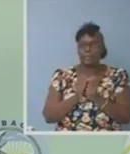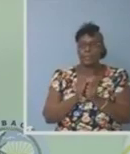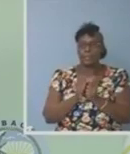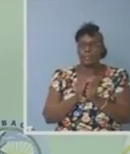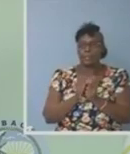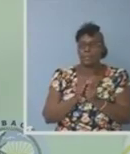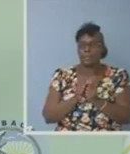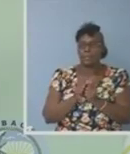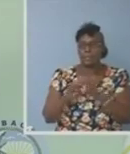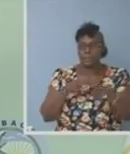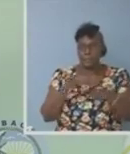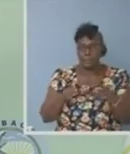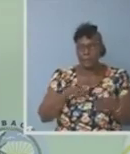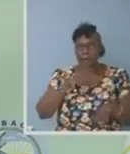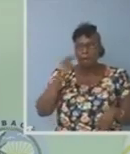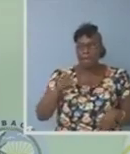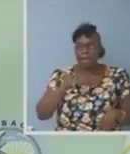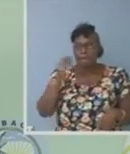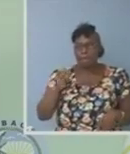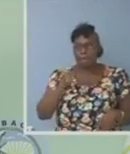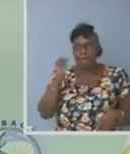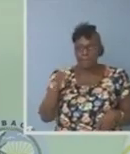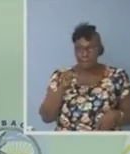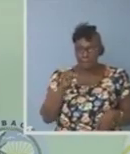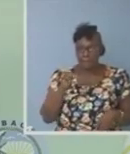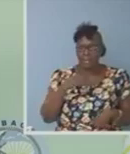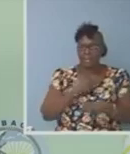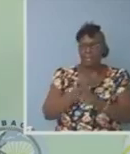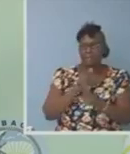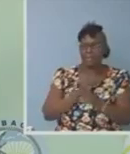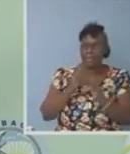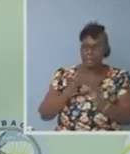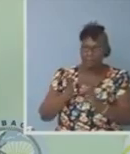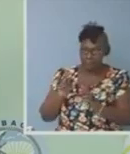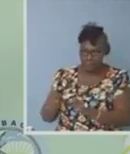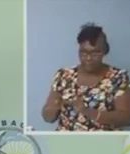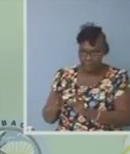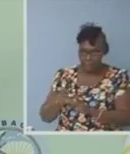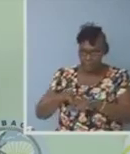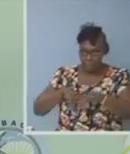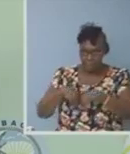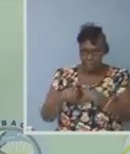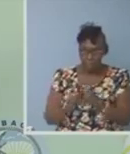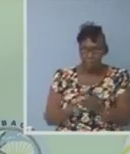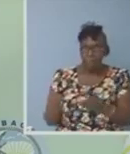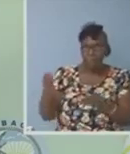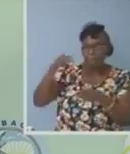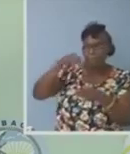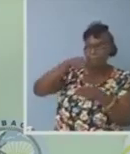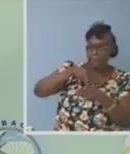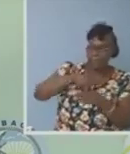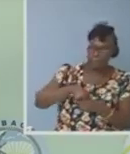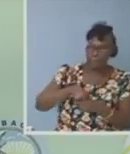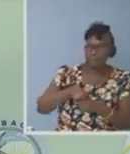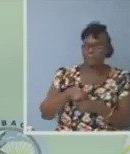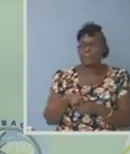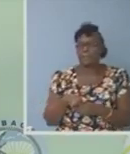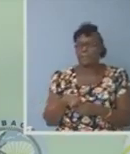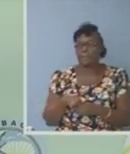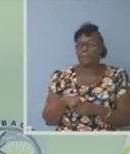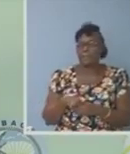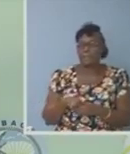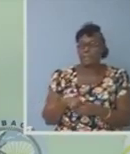Monday, the Tobago chapter, as we formulate a plan as to how they can participate in this